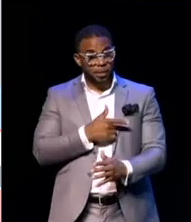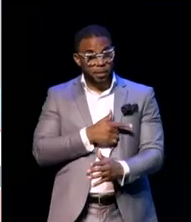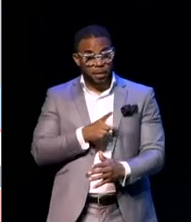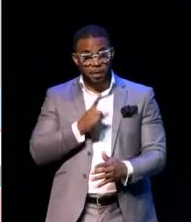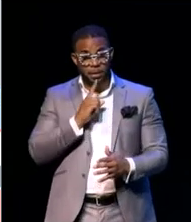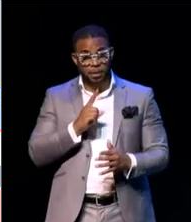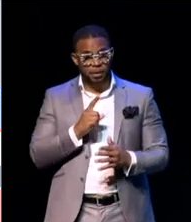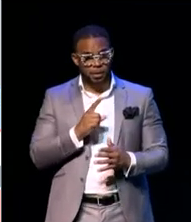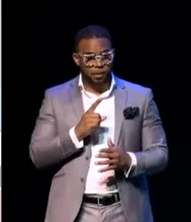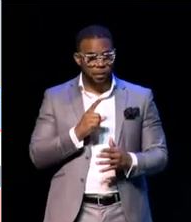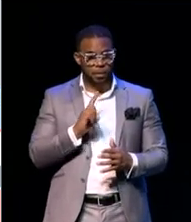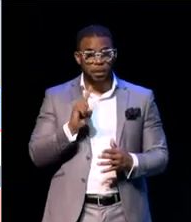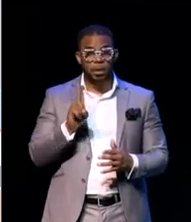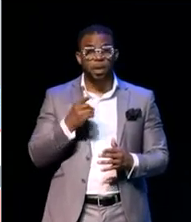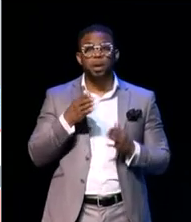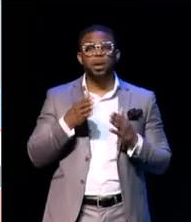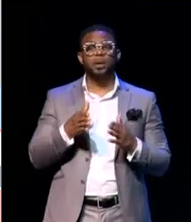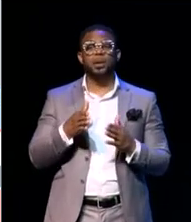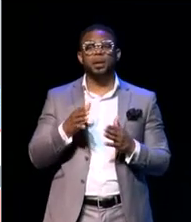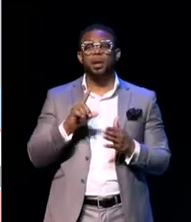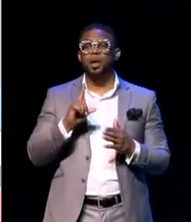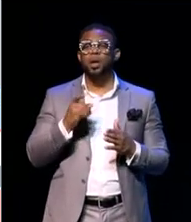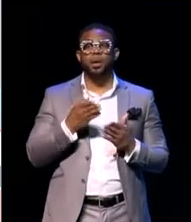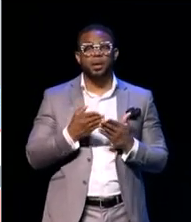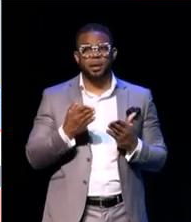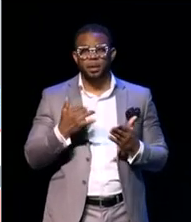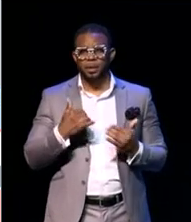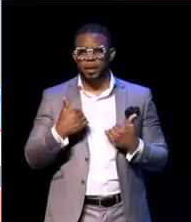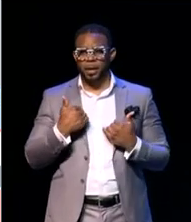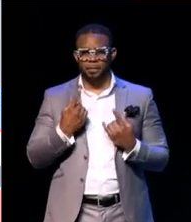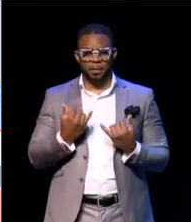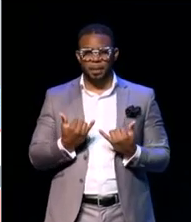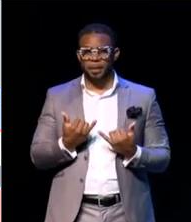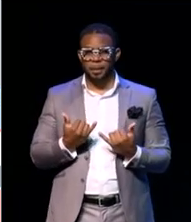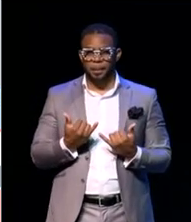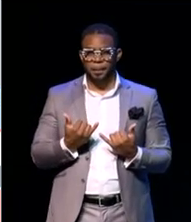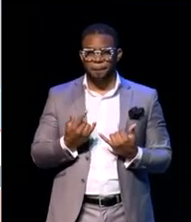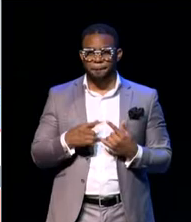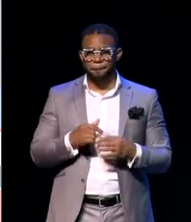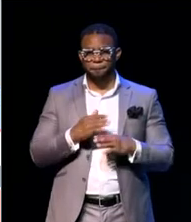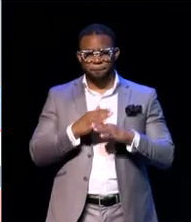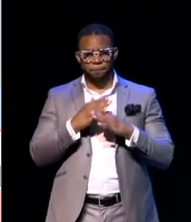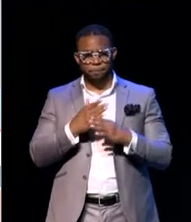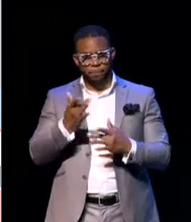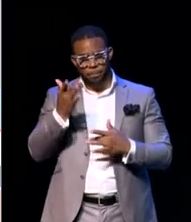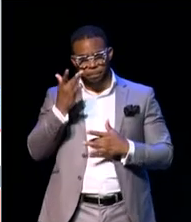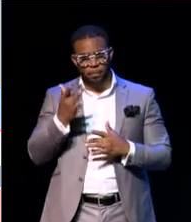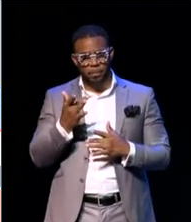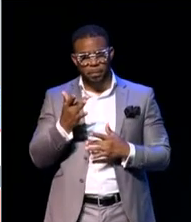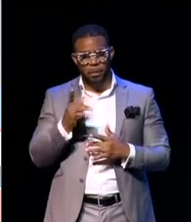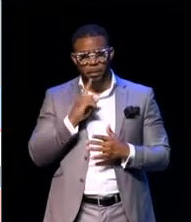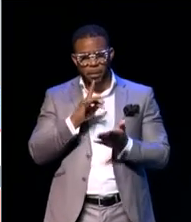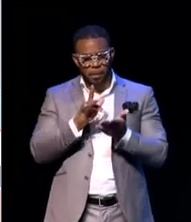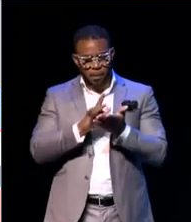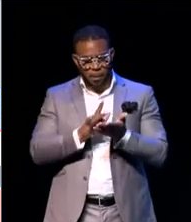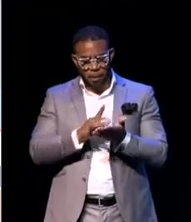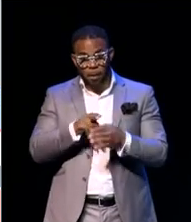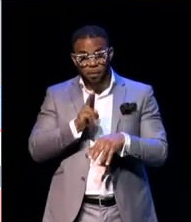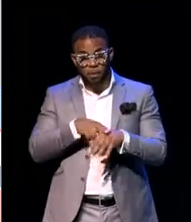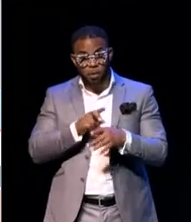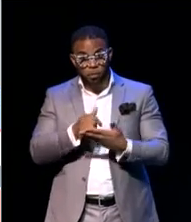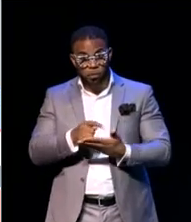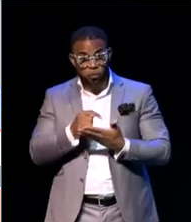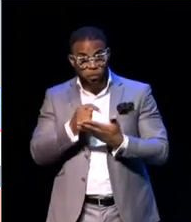vaccination is the only way and the only thing that we have right now to prevent illness. There are medications, of course,